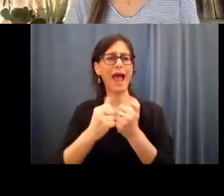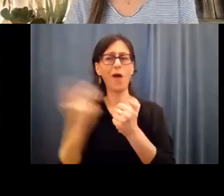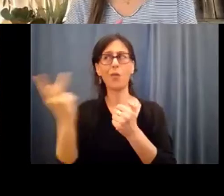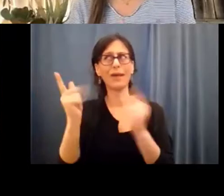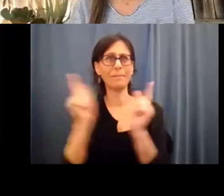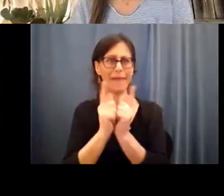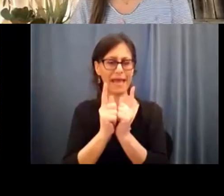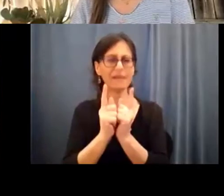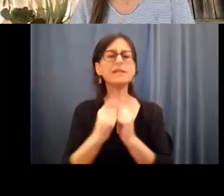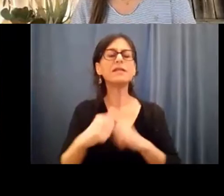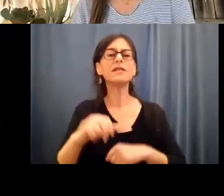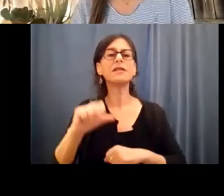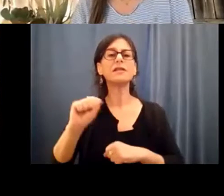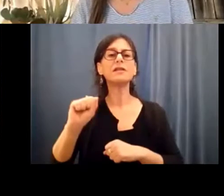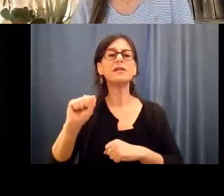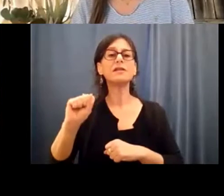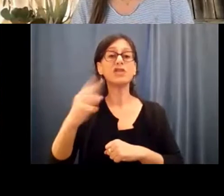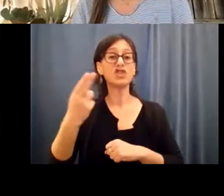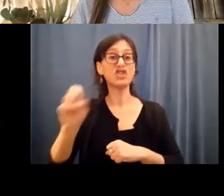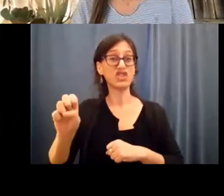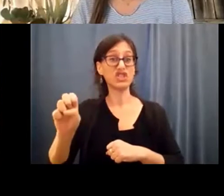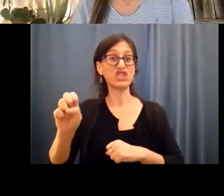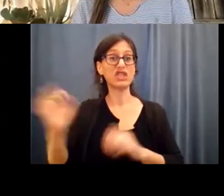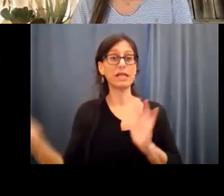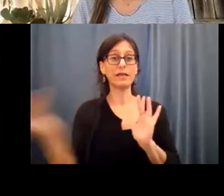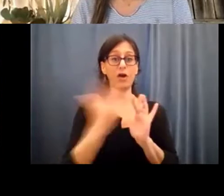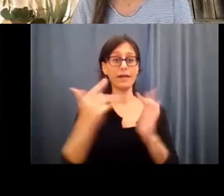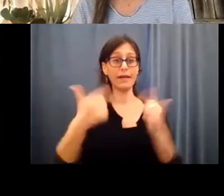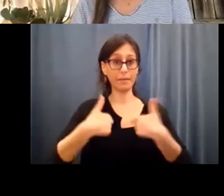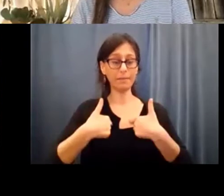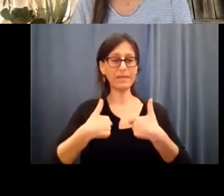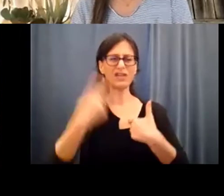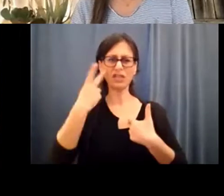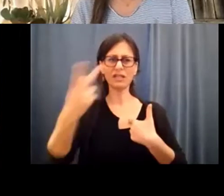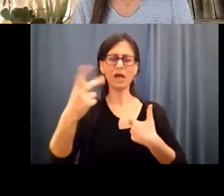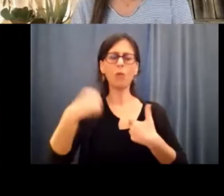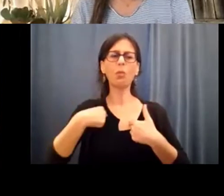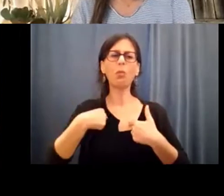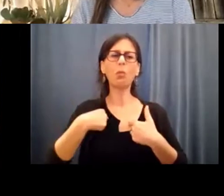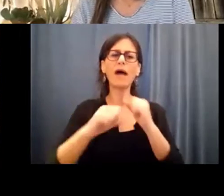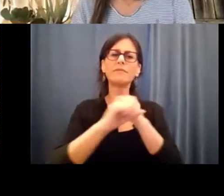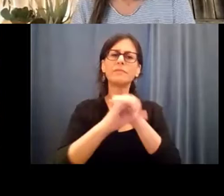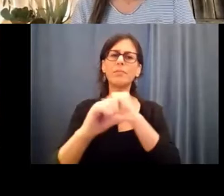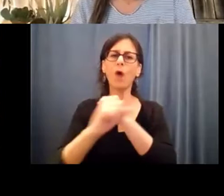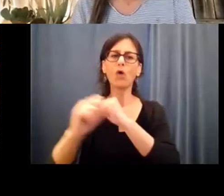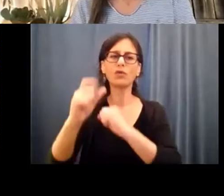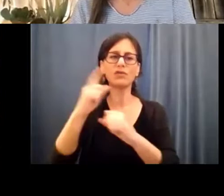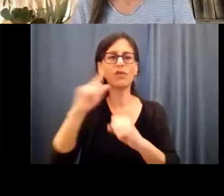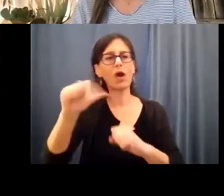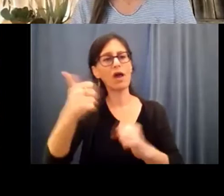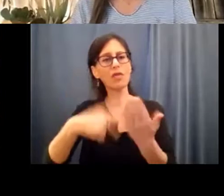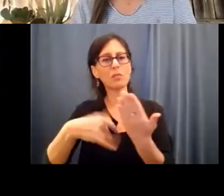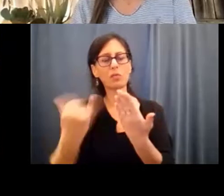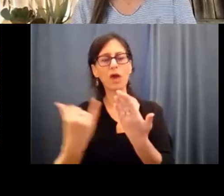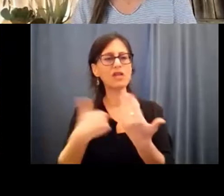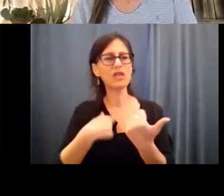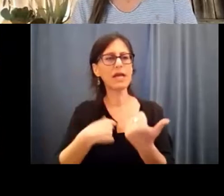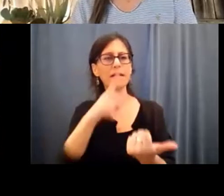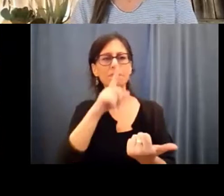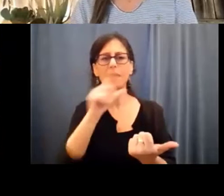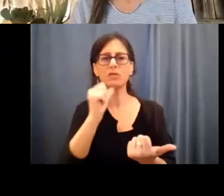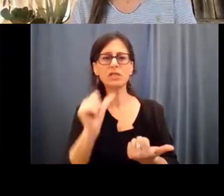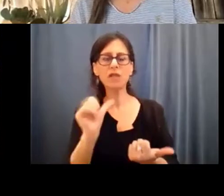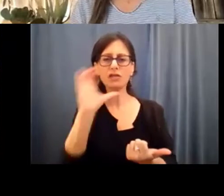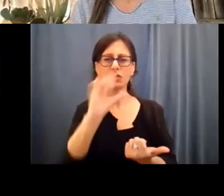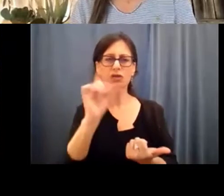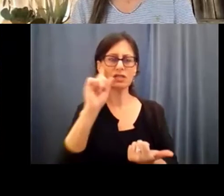met, she had reached out to me because she had seen a casting post that I had for another project, and I wasn't looking